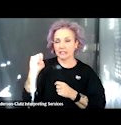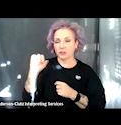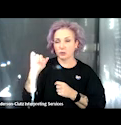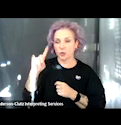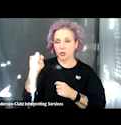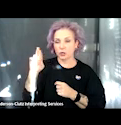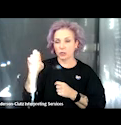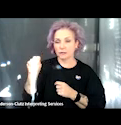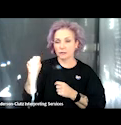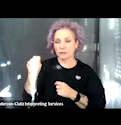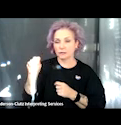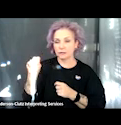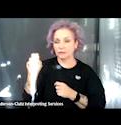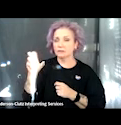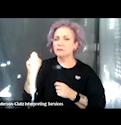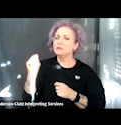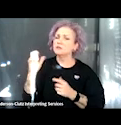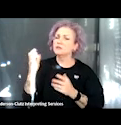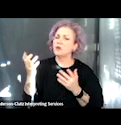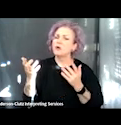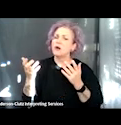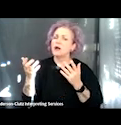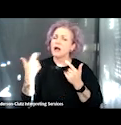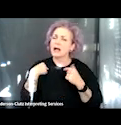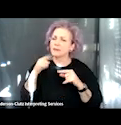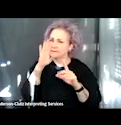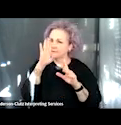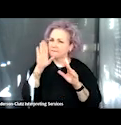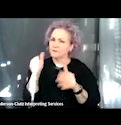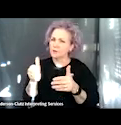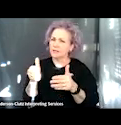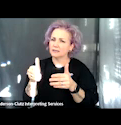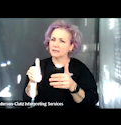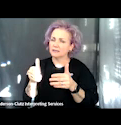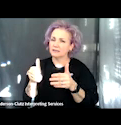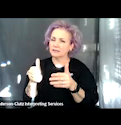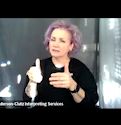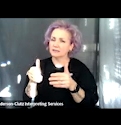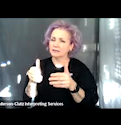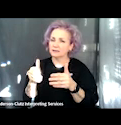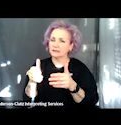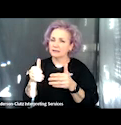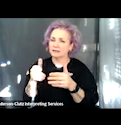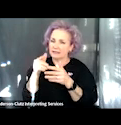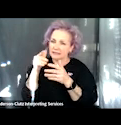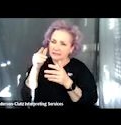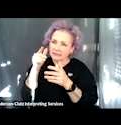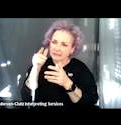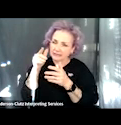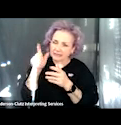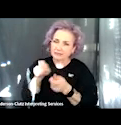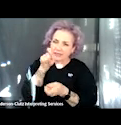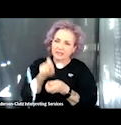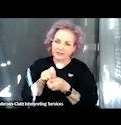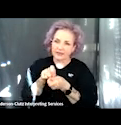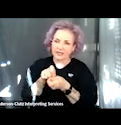little bit more on the things that, aren't necessarily as stark, or we might not see them directly